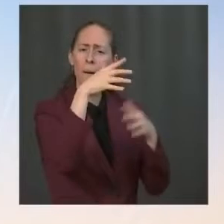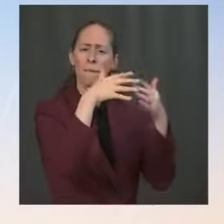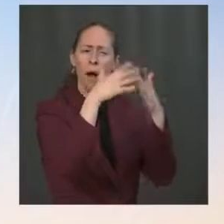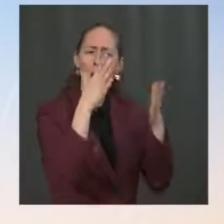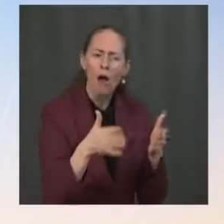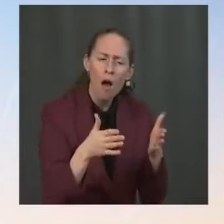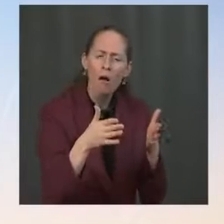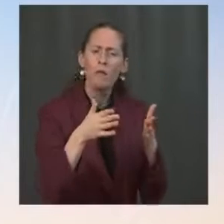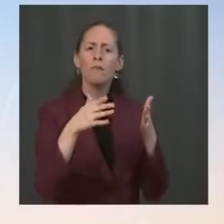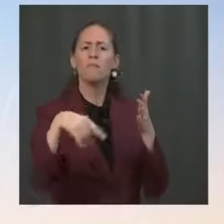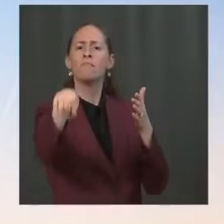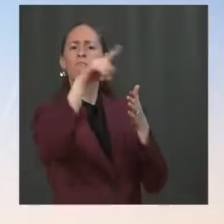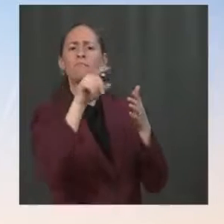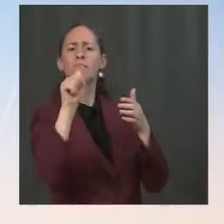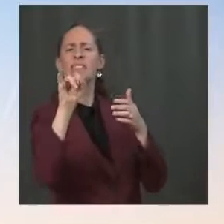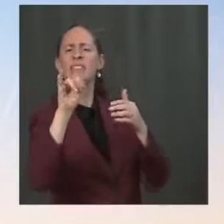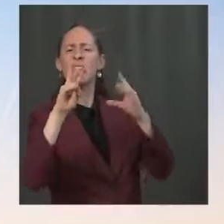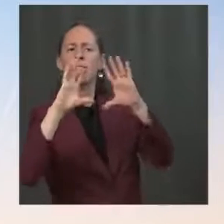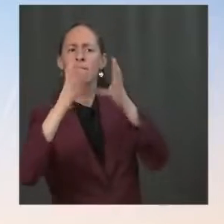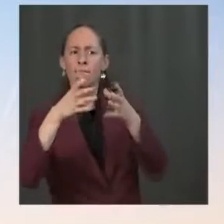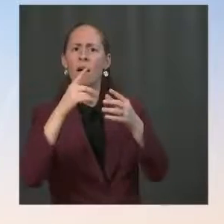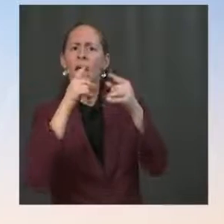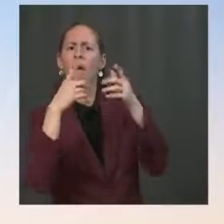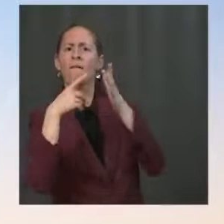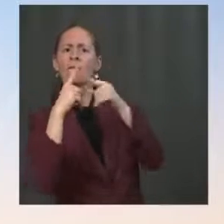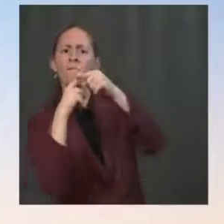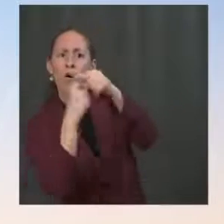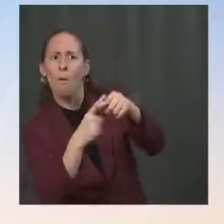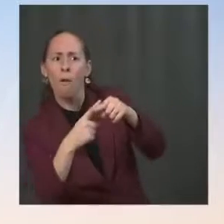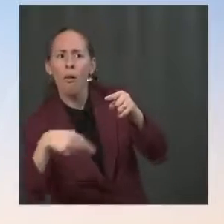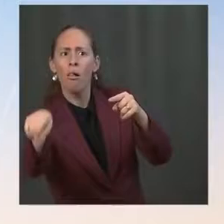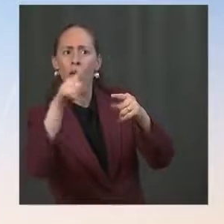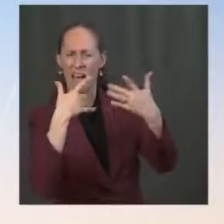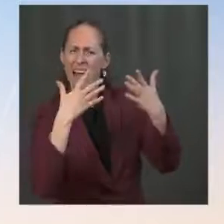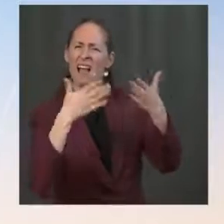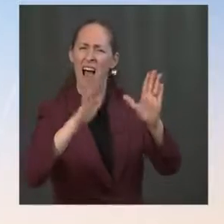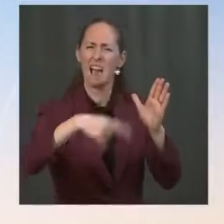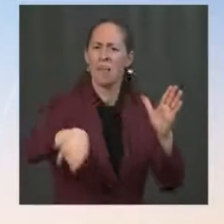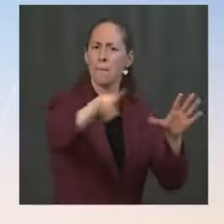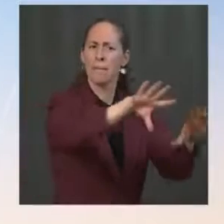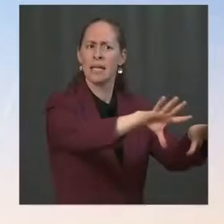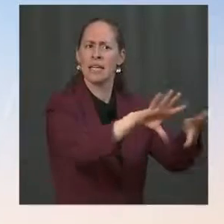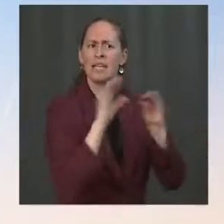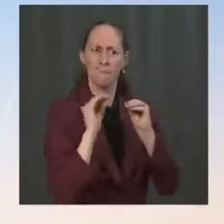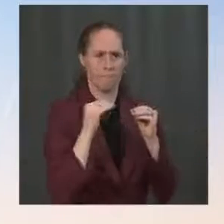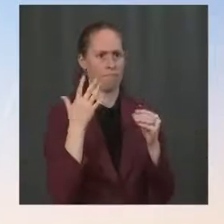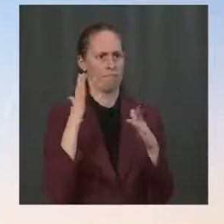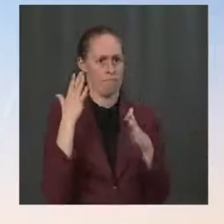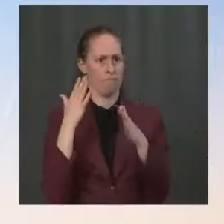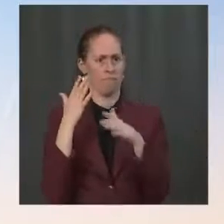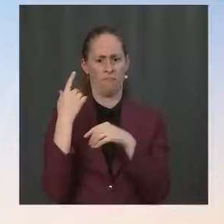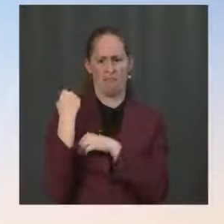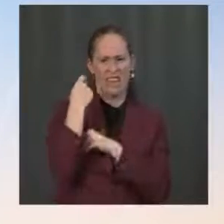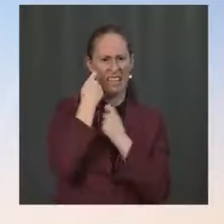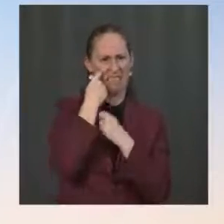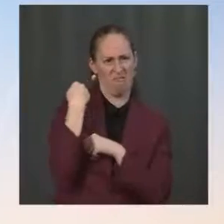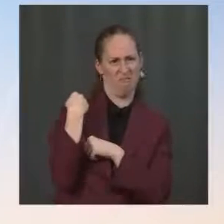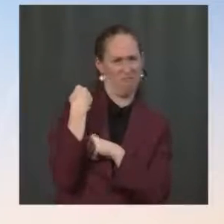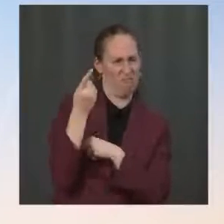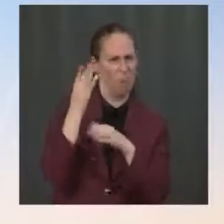the fact that we have evacuated 7,000 people in the last 12 or 13 hours now is evidence of that. Go